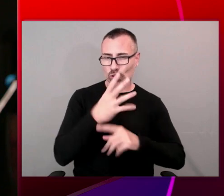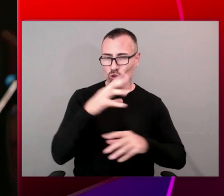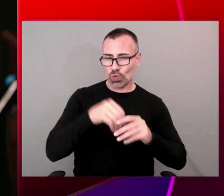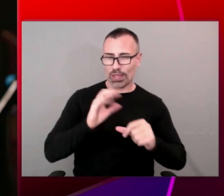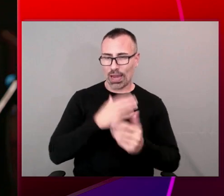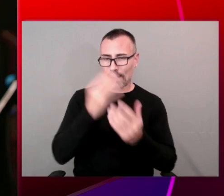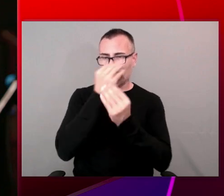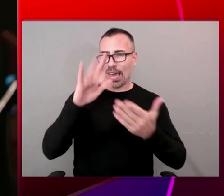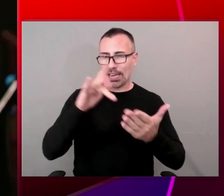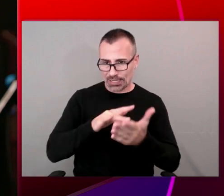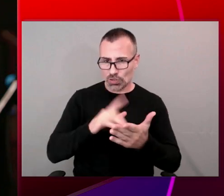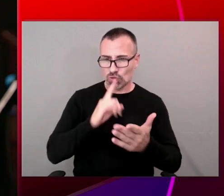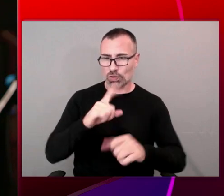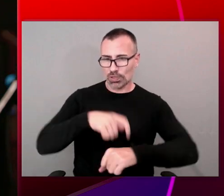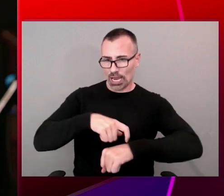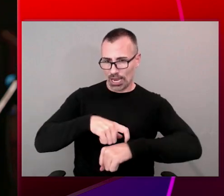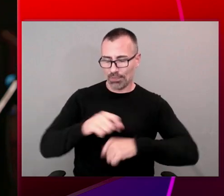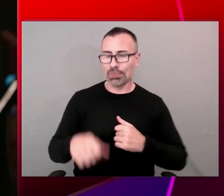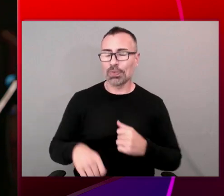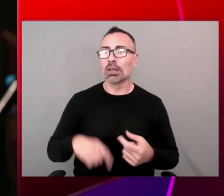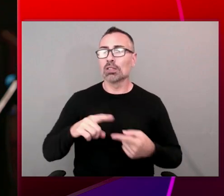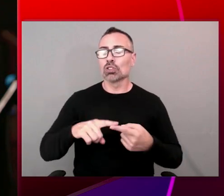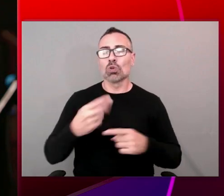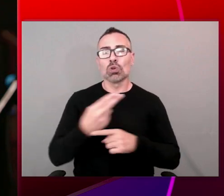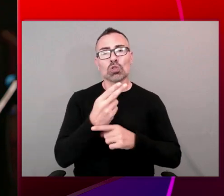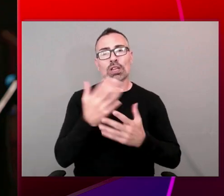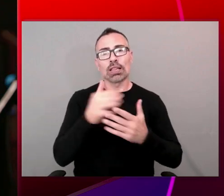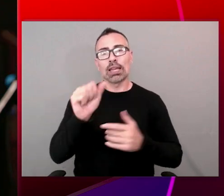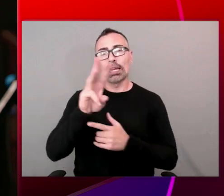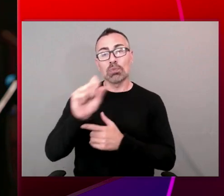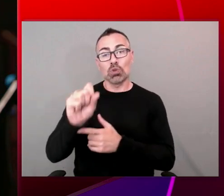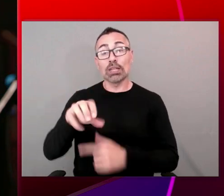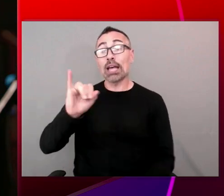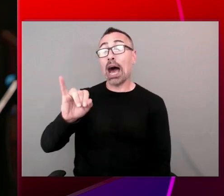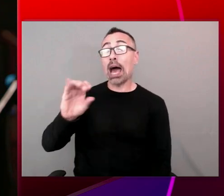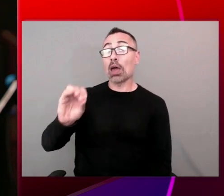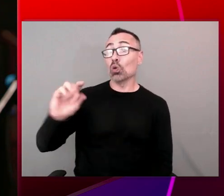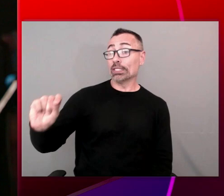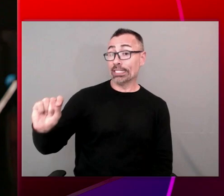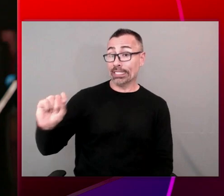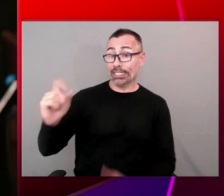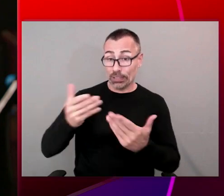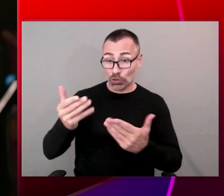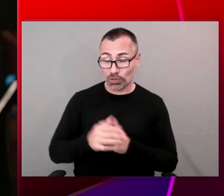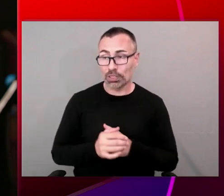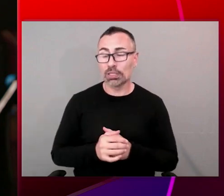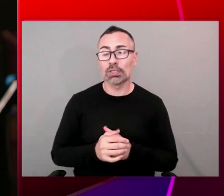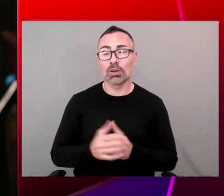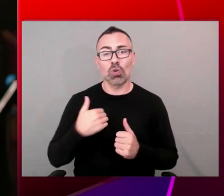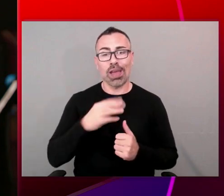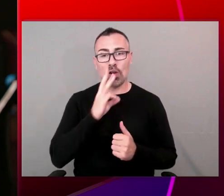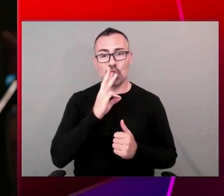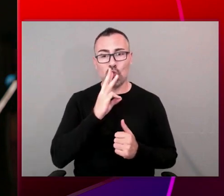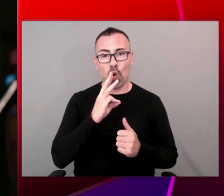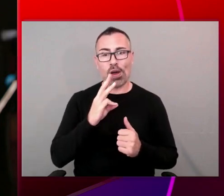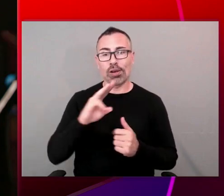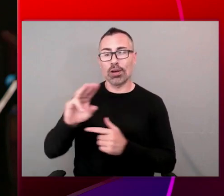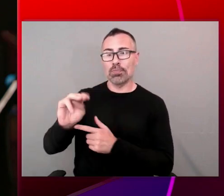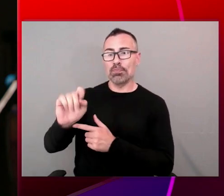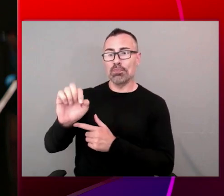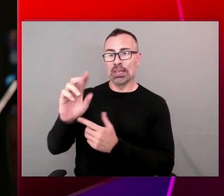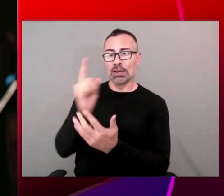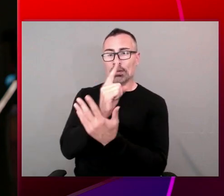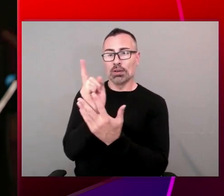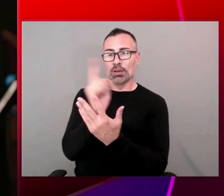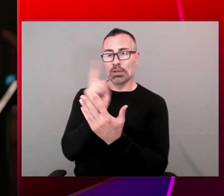time. So we're using a lot of those AWS IoT services where we've got water meters in the buildings, and all of